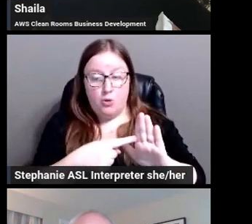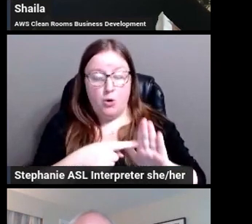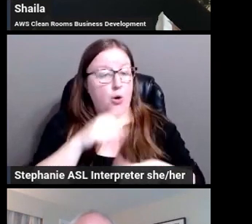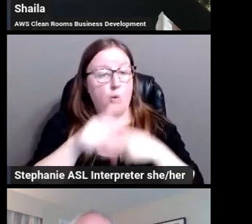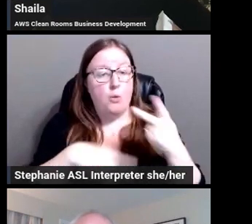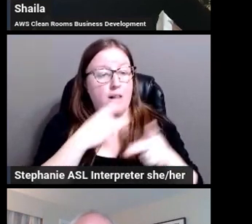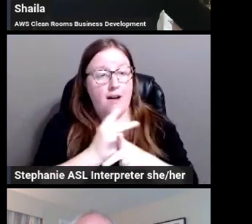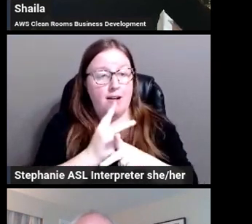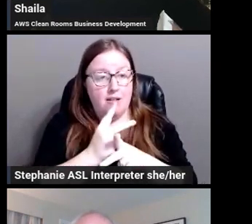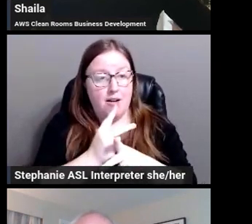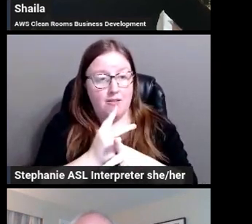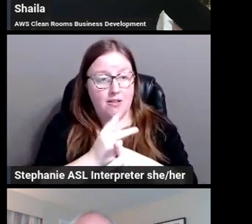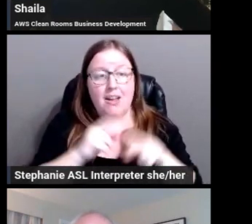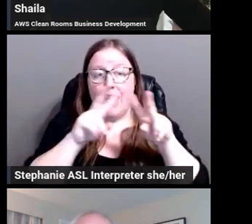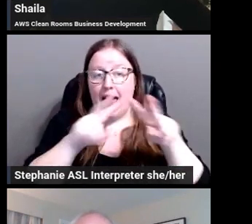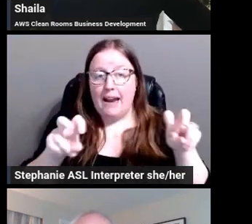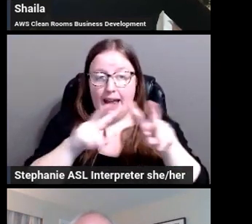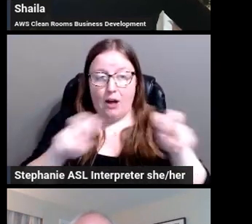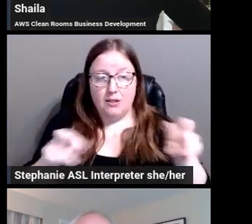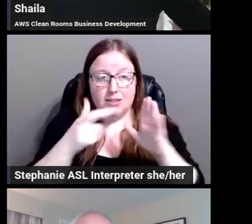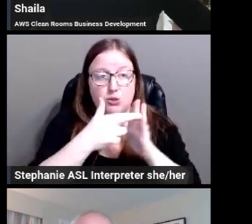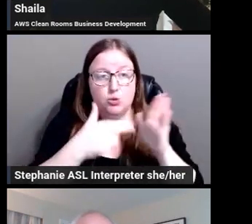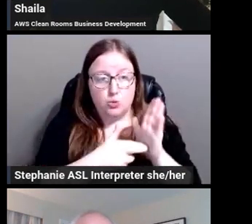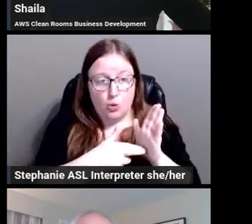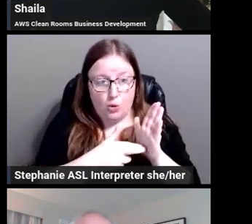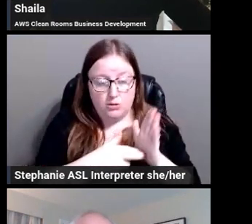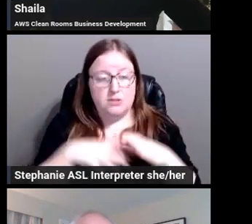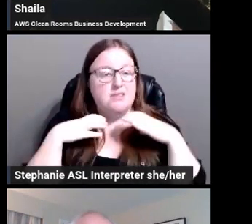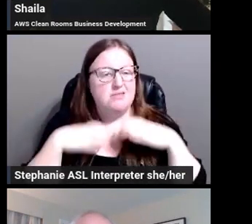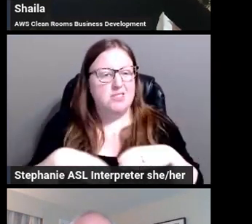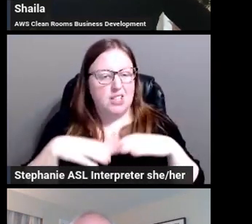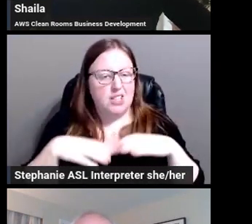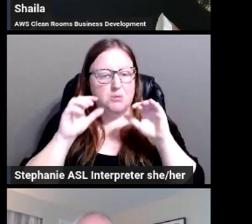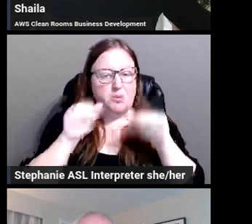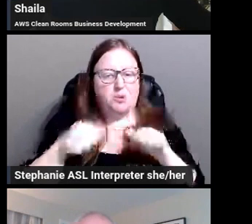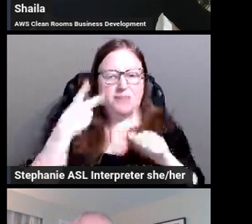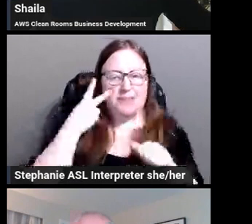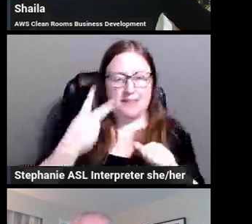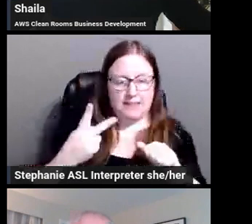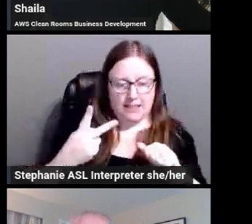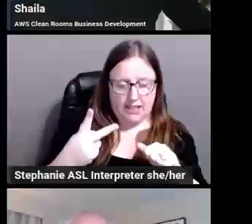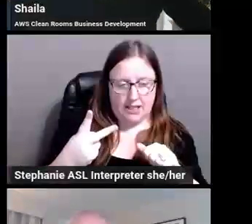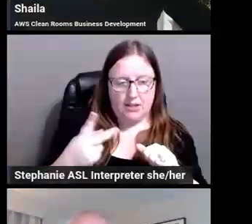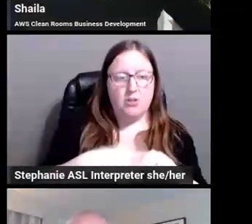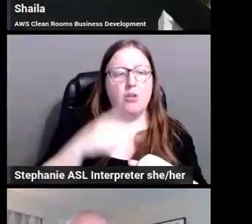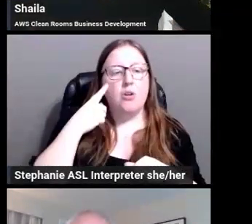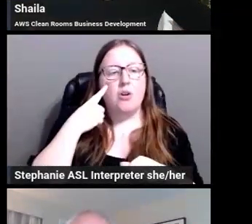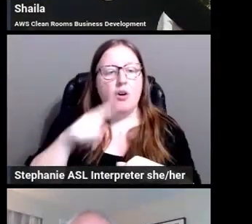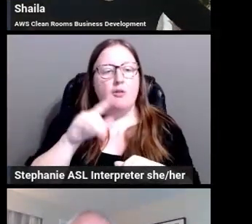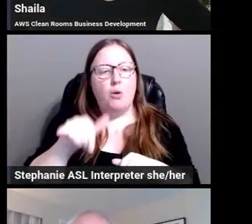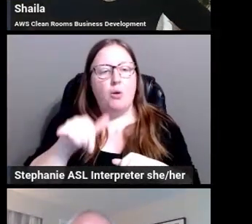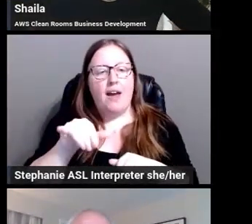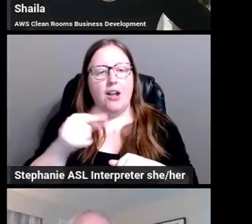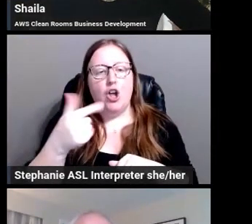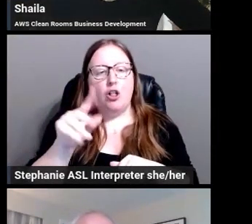of analysis rules can customers set on their Glue data catalog,